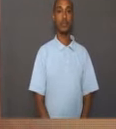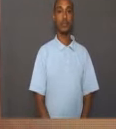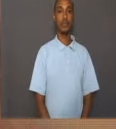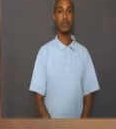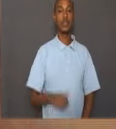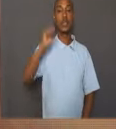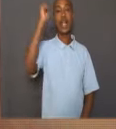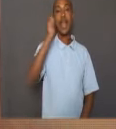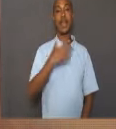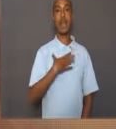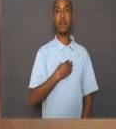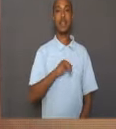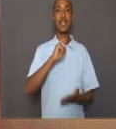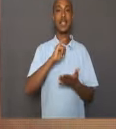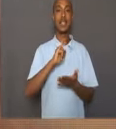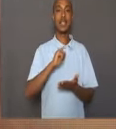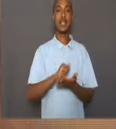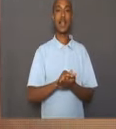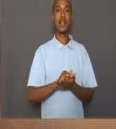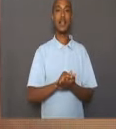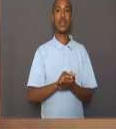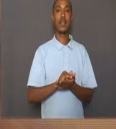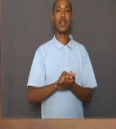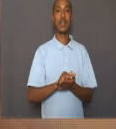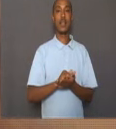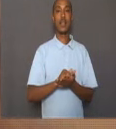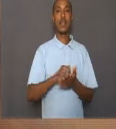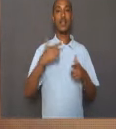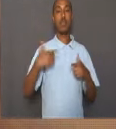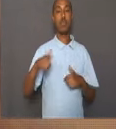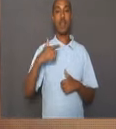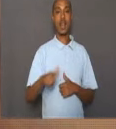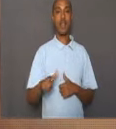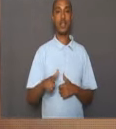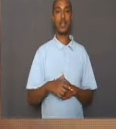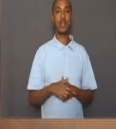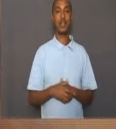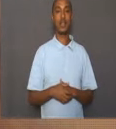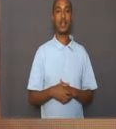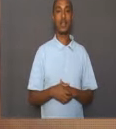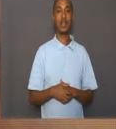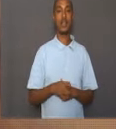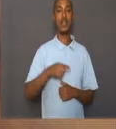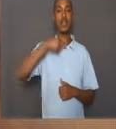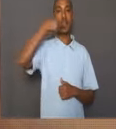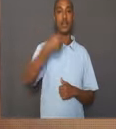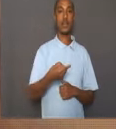Any element that spontaneously emits radiation is said to